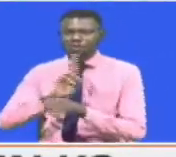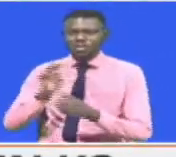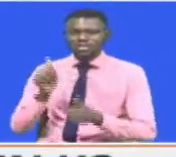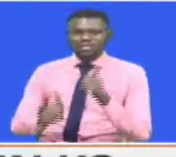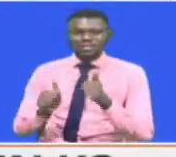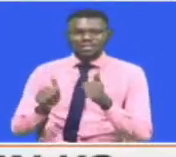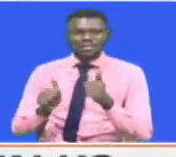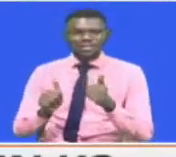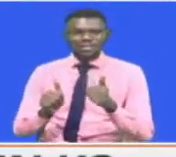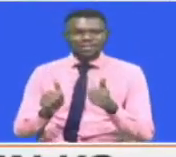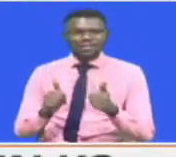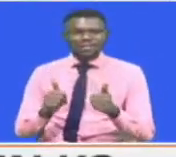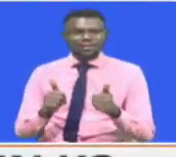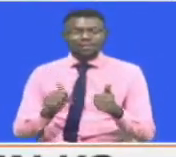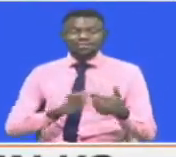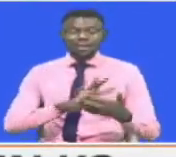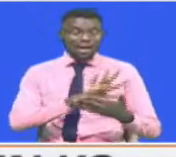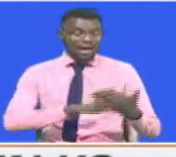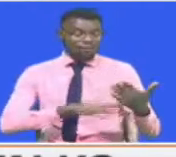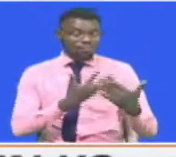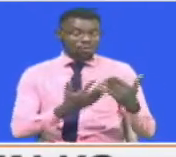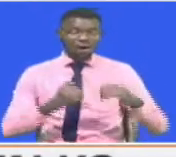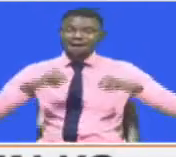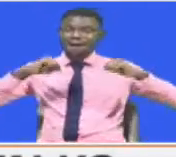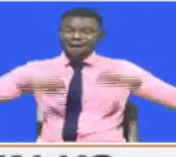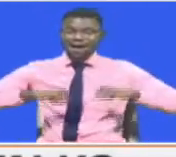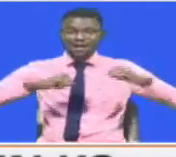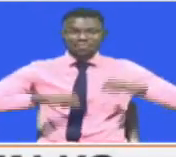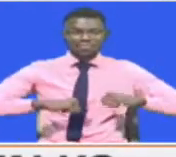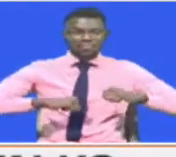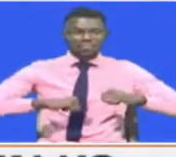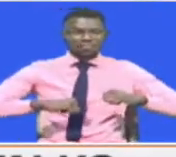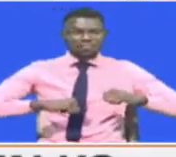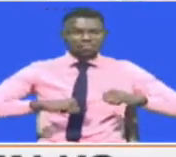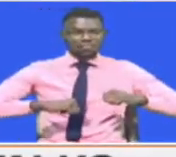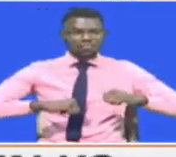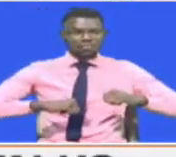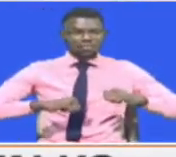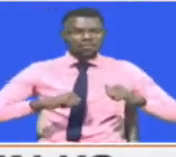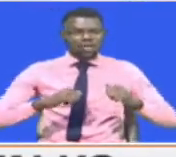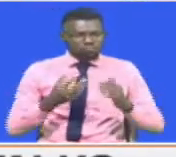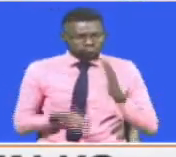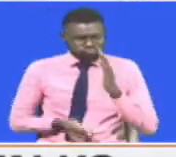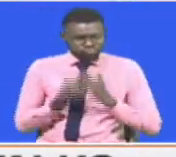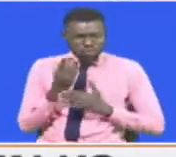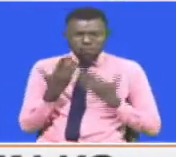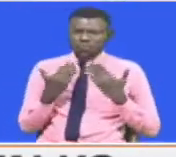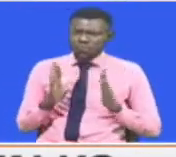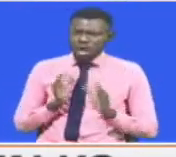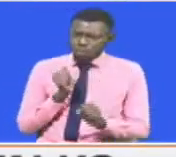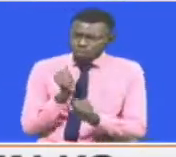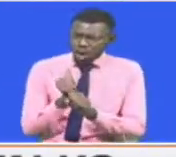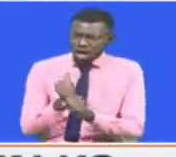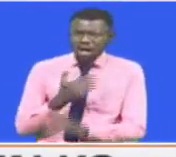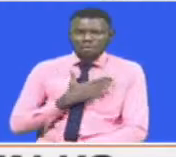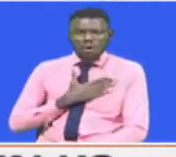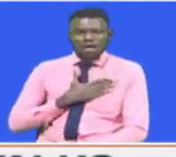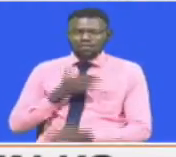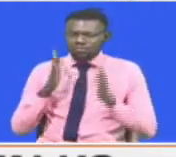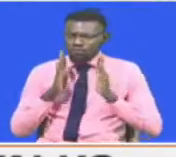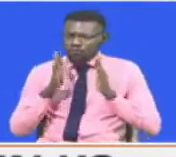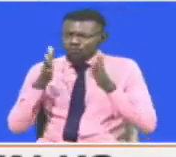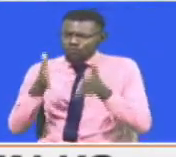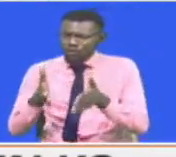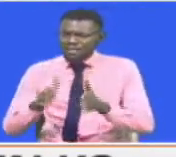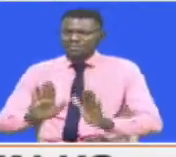agreement is what defines the nature of our constitution and our work. So it's just about the most important thing we would have to